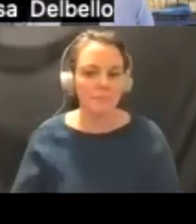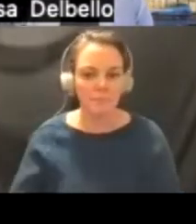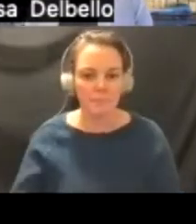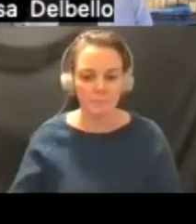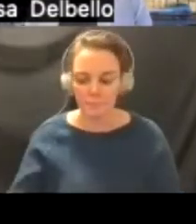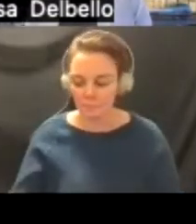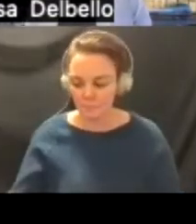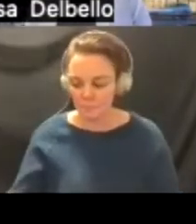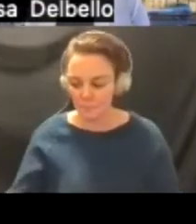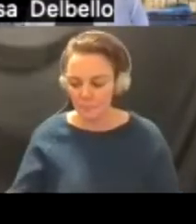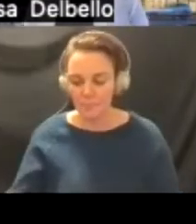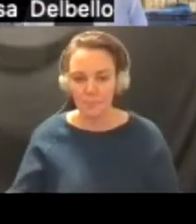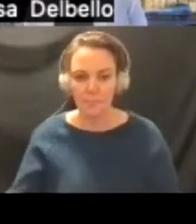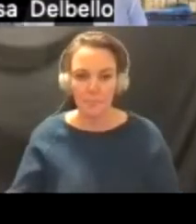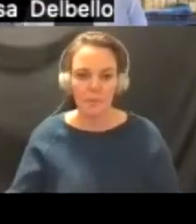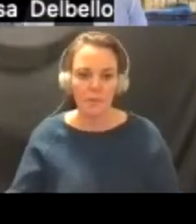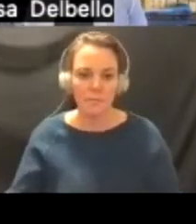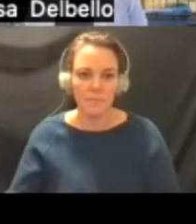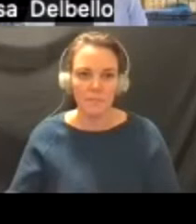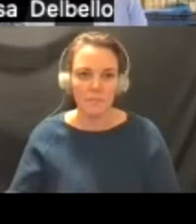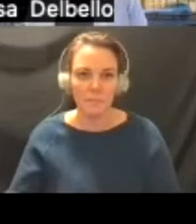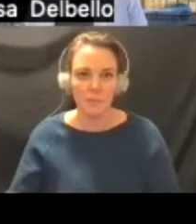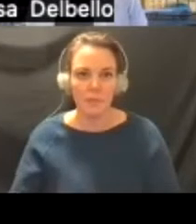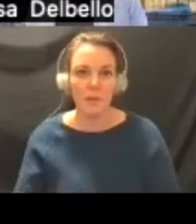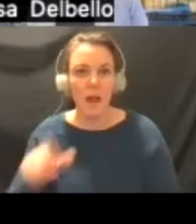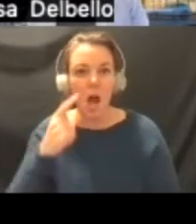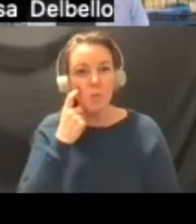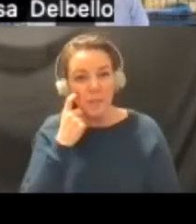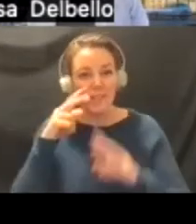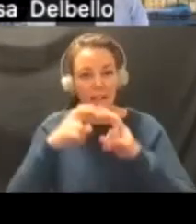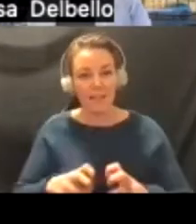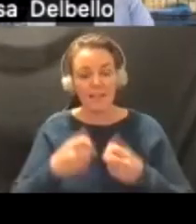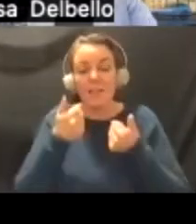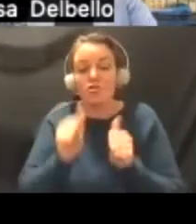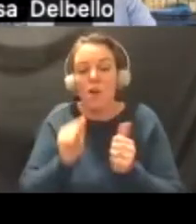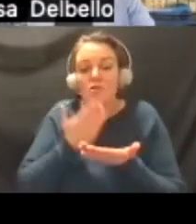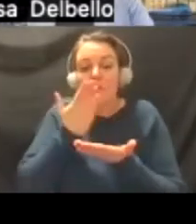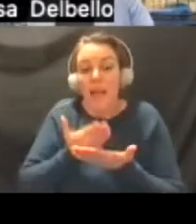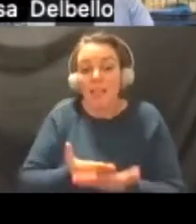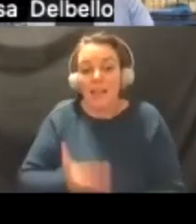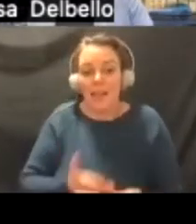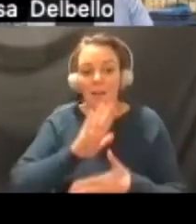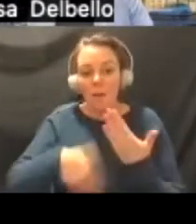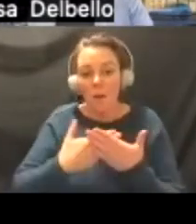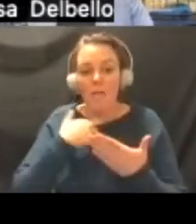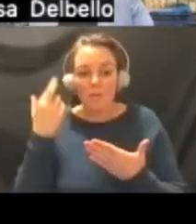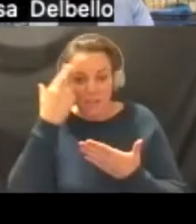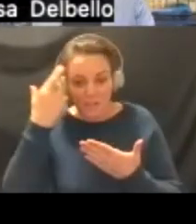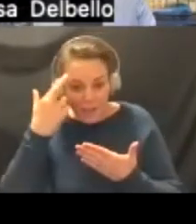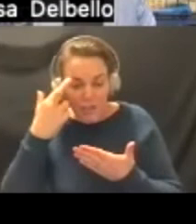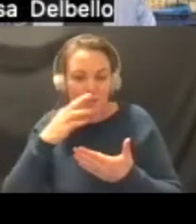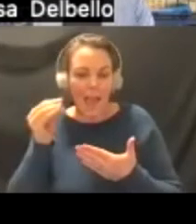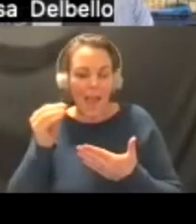recent analysis that has tried to validate these risk factors and the